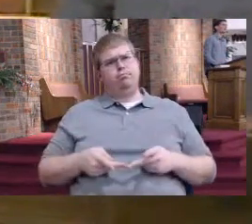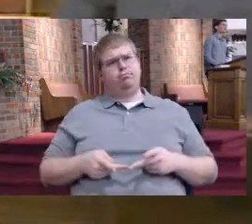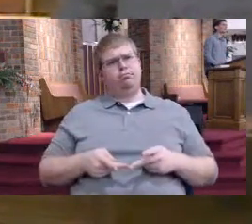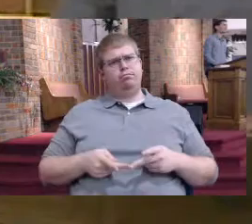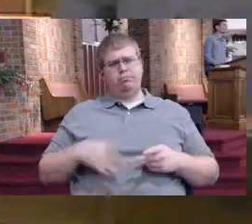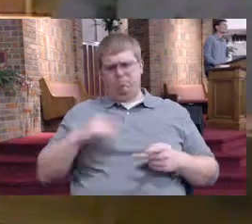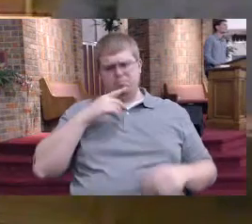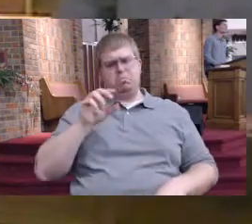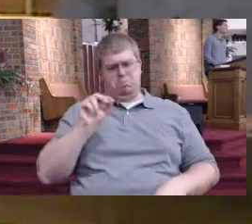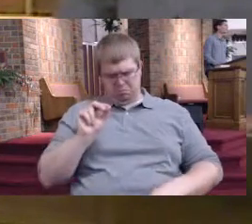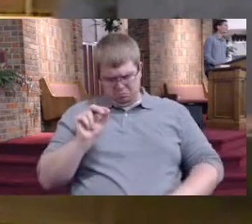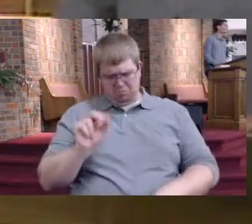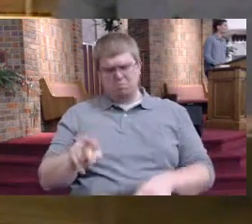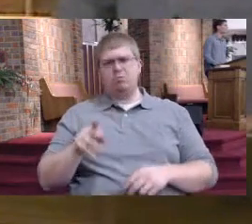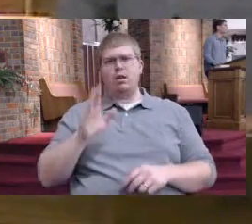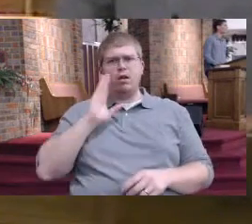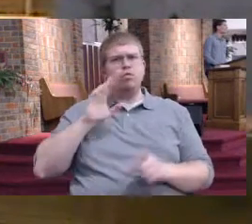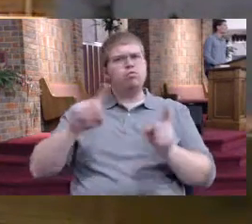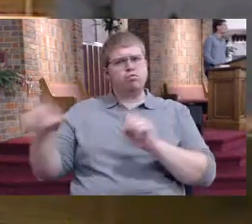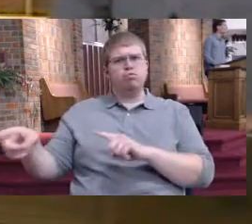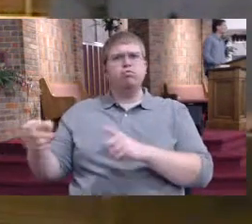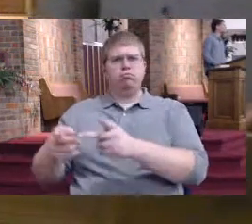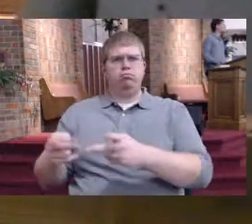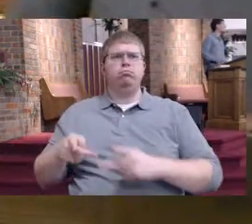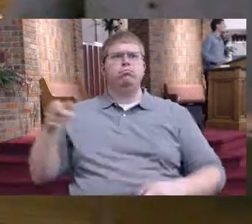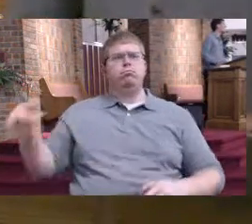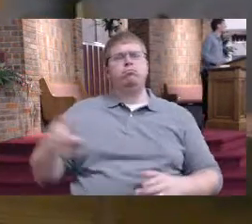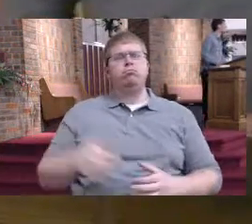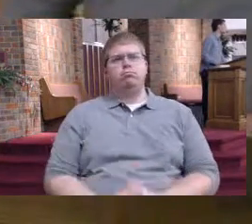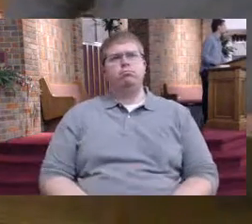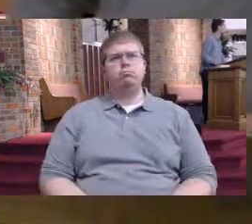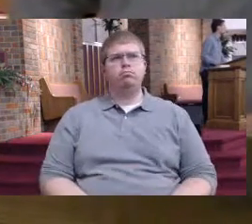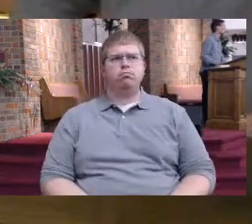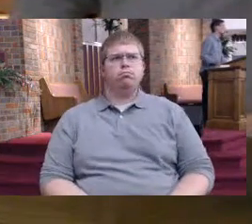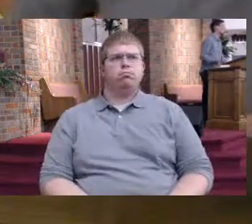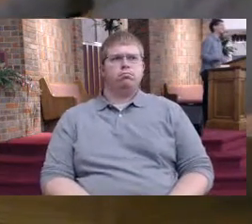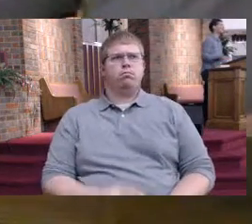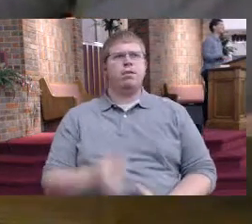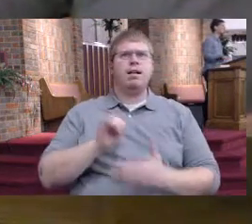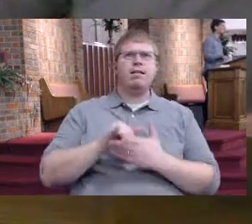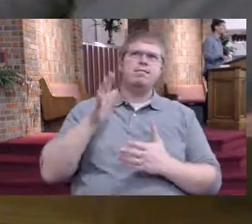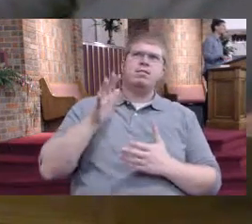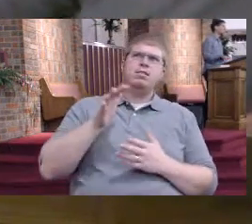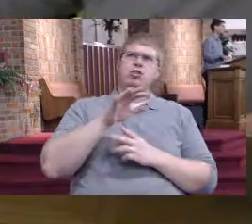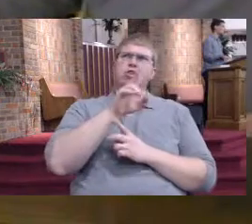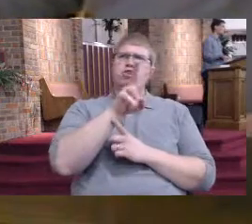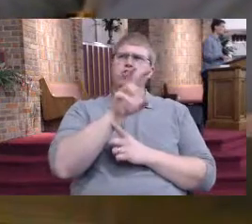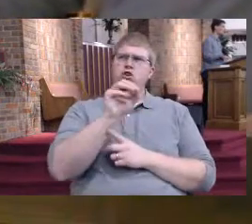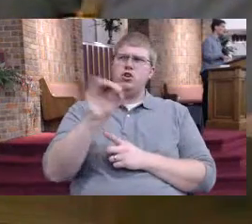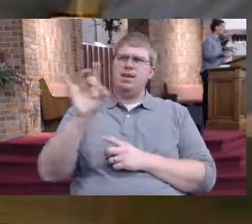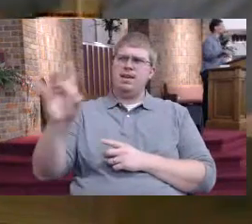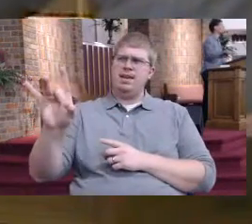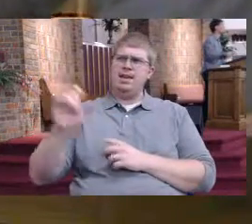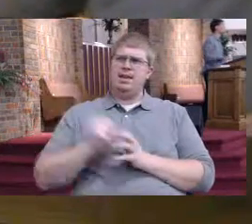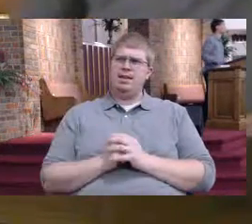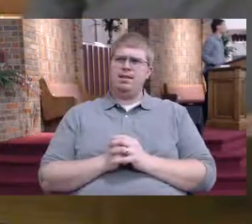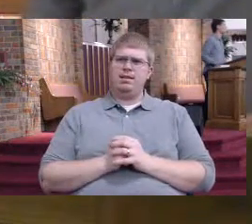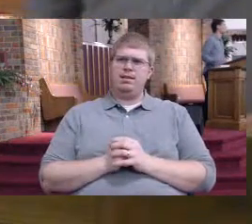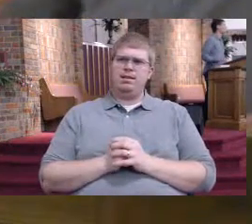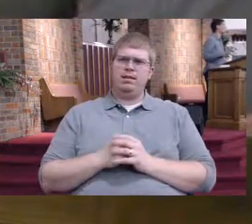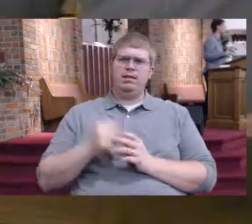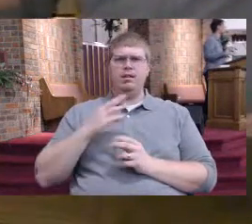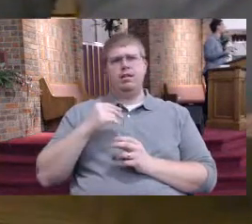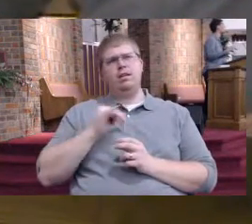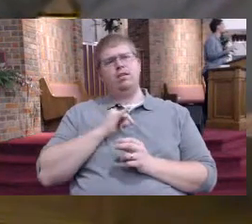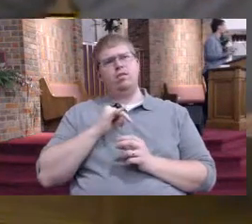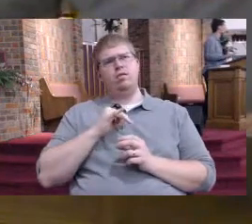okay, we're gonna go to Tabora. And that was back in, we committed as a team in 2008, and we left in 2013,